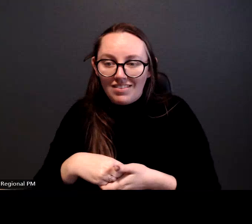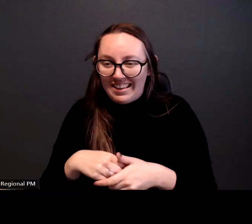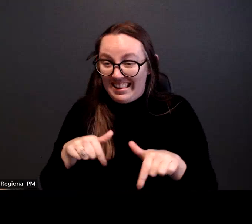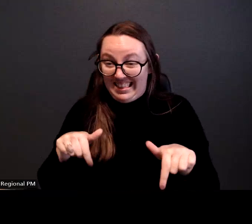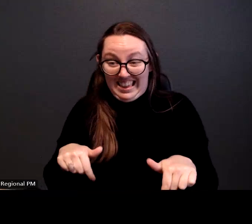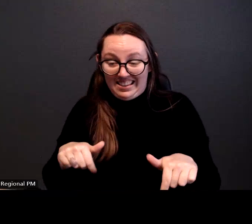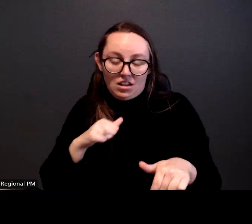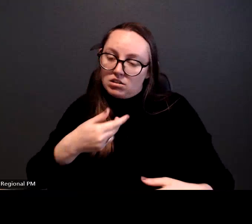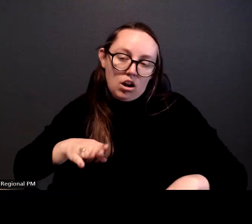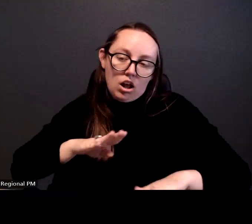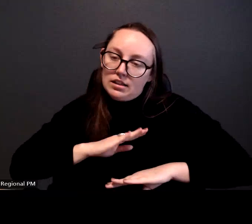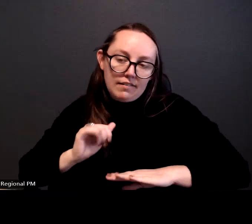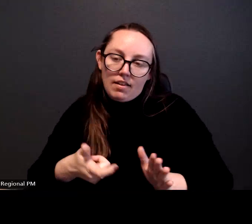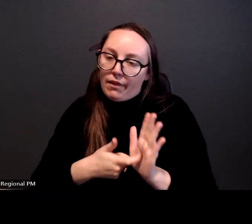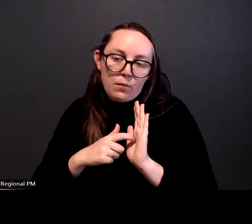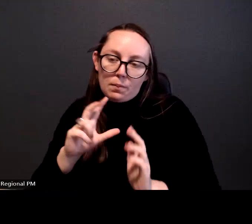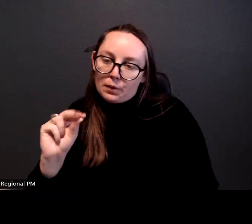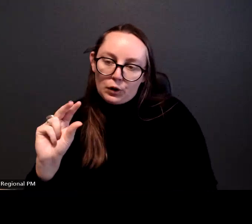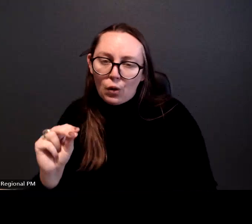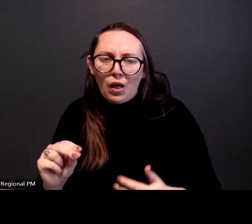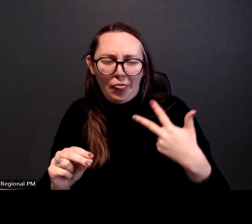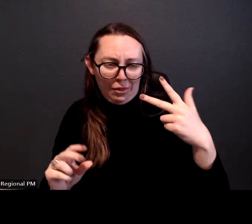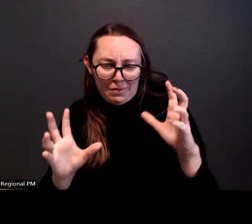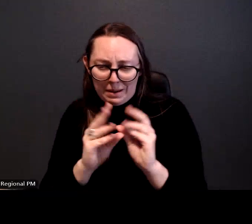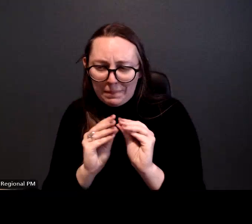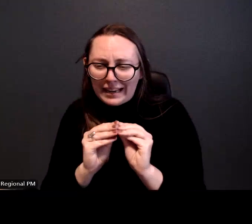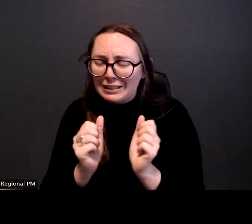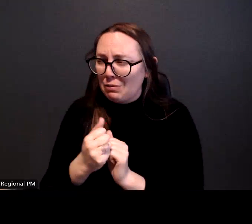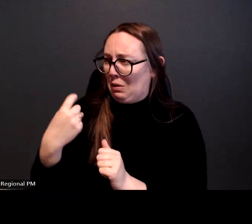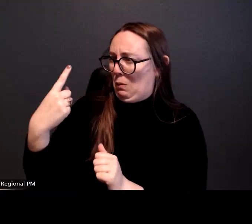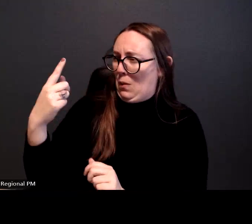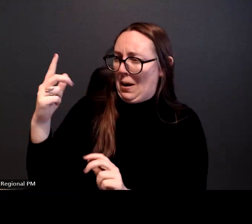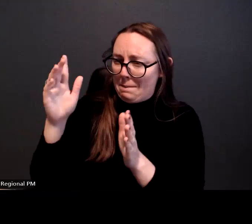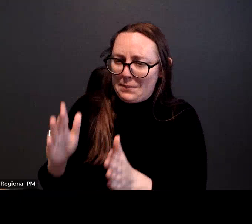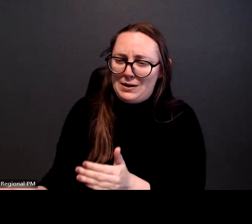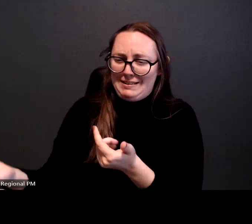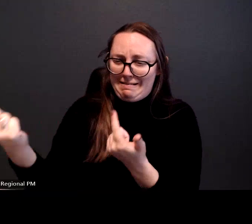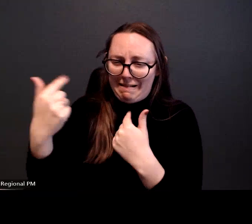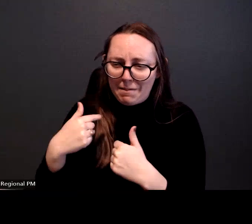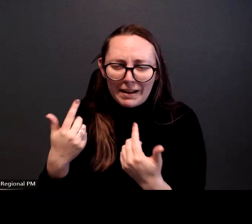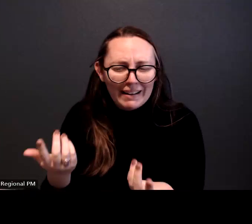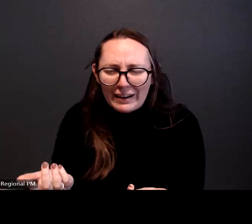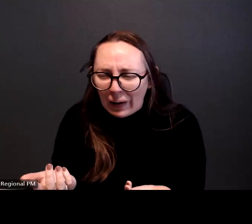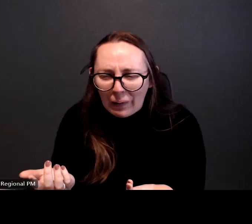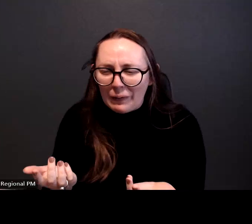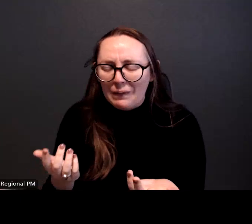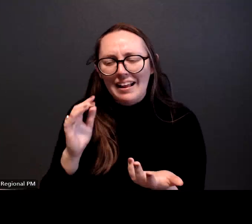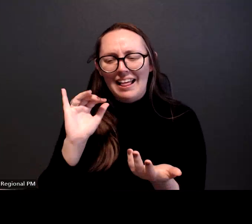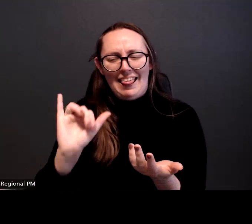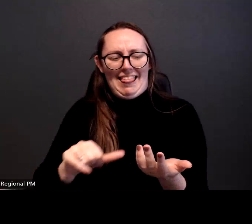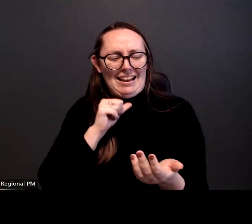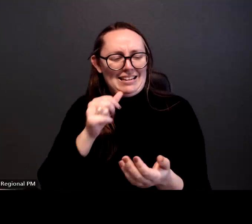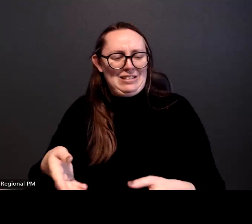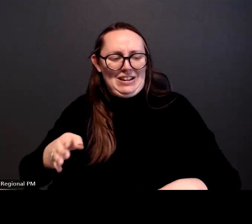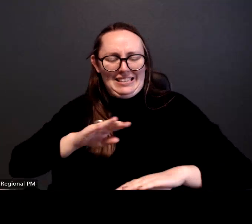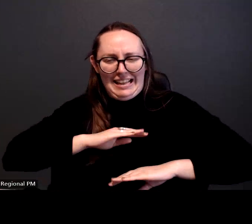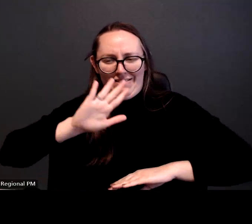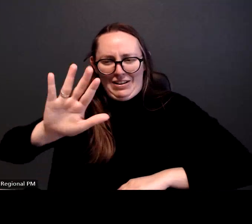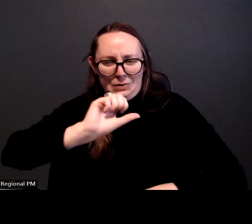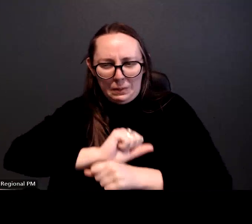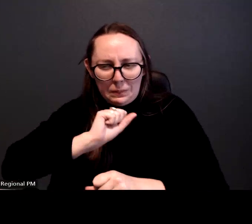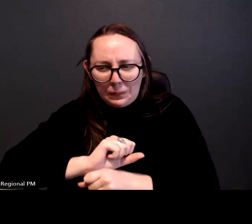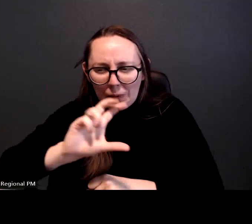not anywhere close to what you need to be doing to draft such an important document. That's if all the homework were done